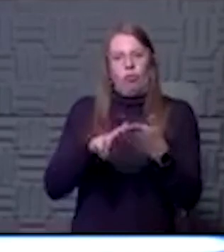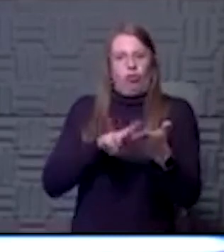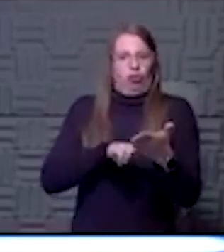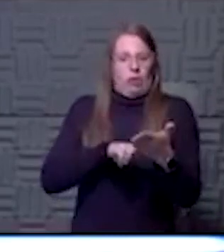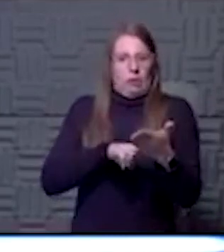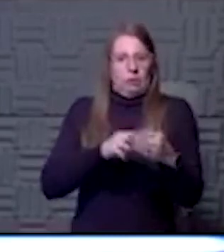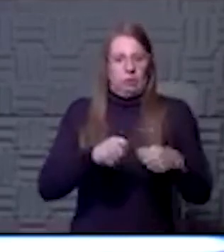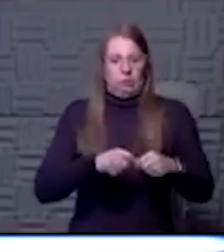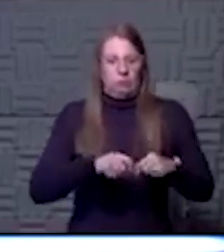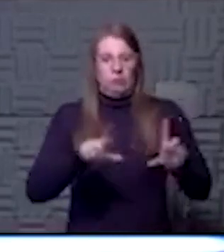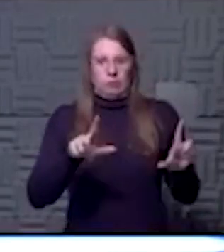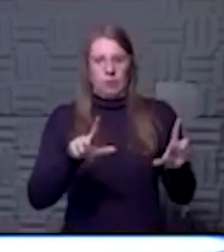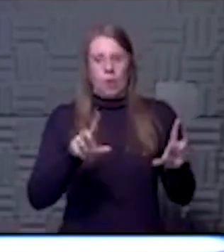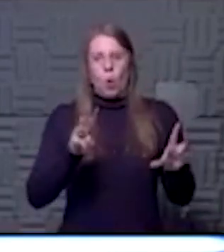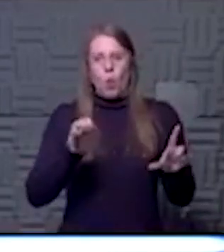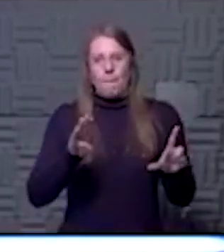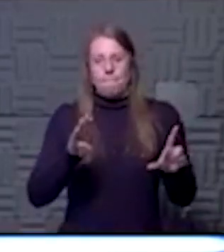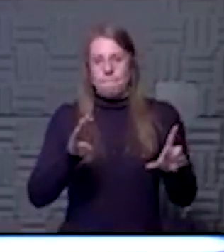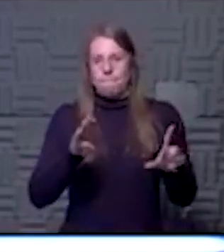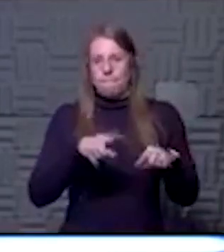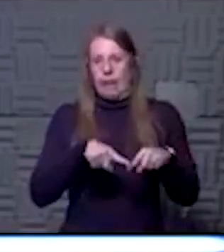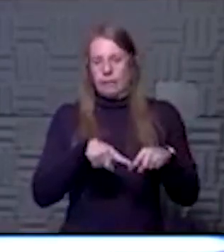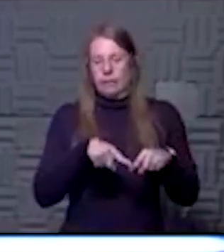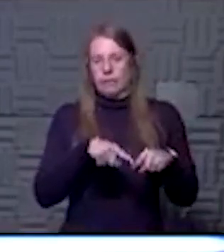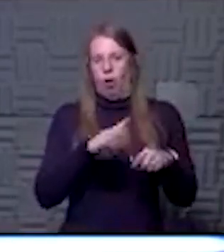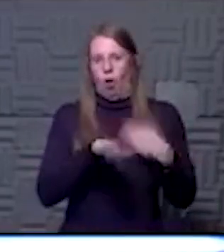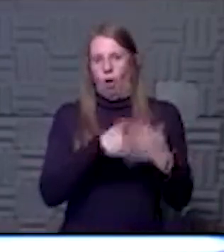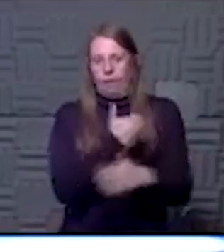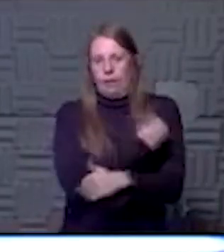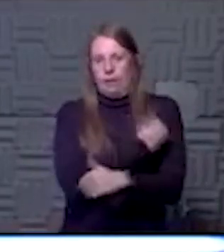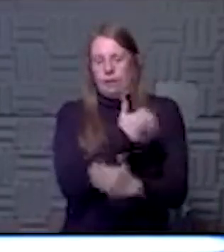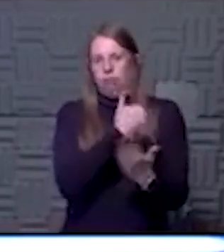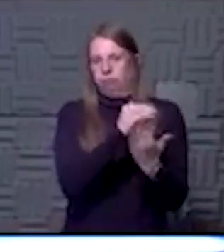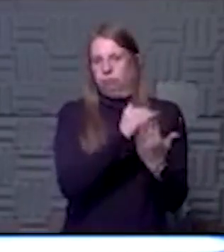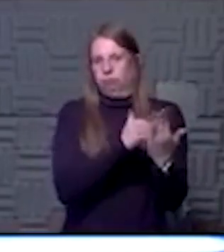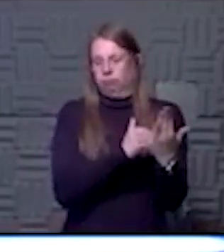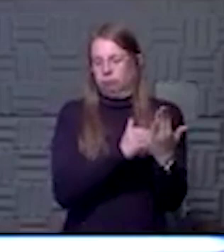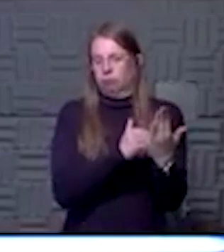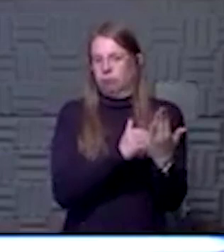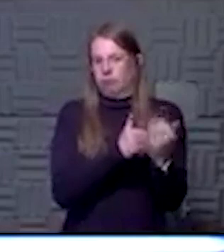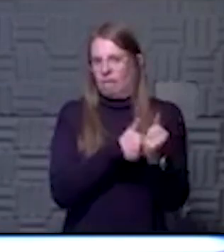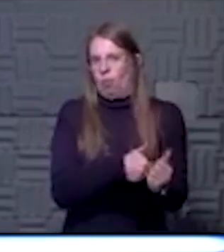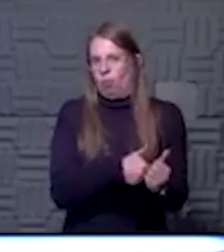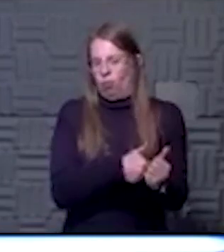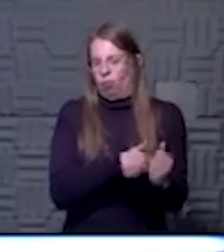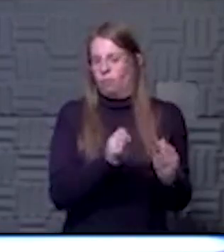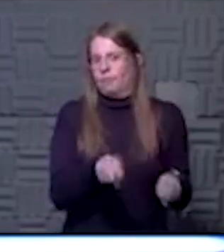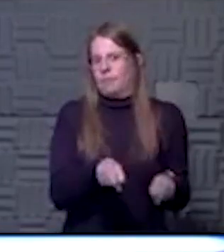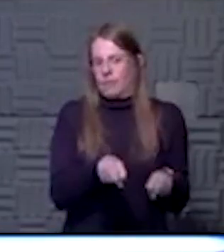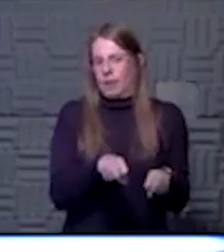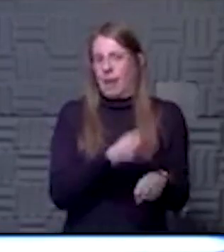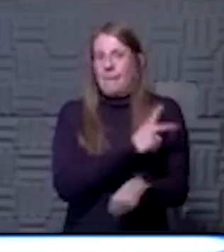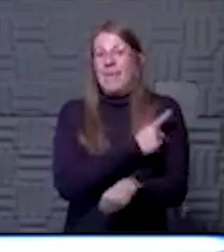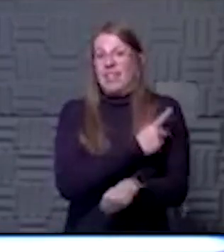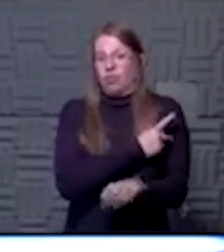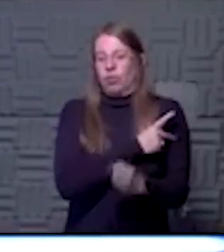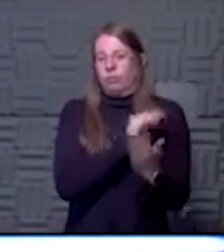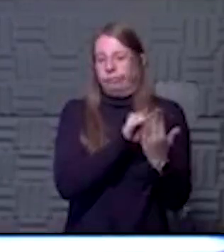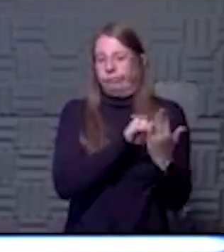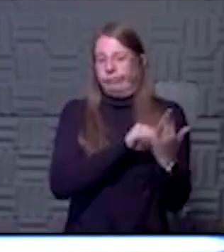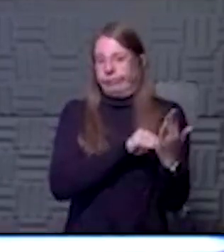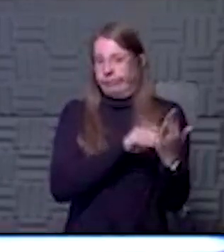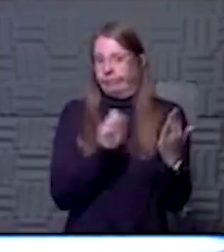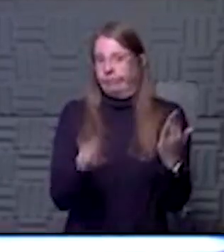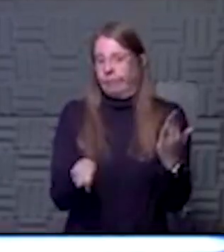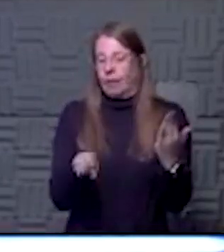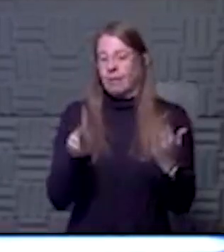is web-based and allows for all vaccines to be followed in there by the patient level. So